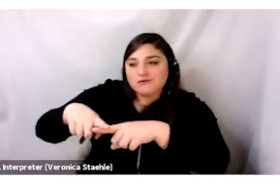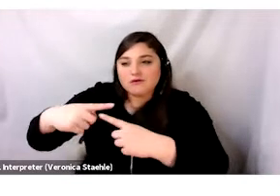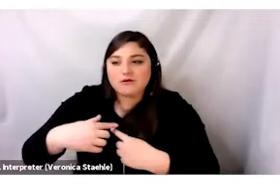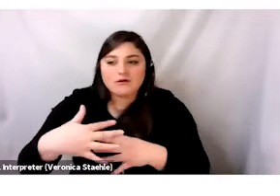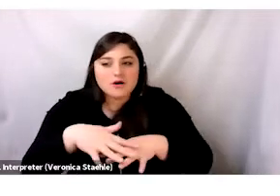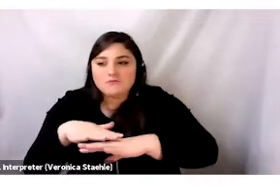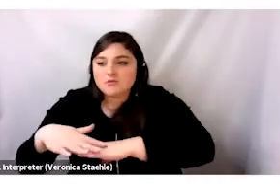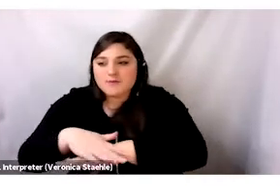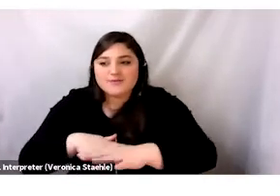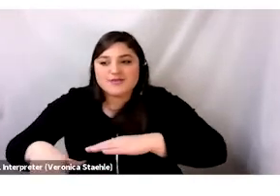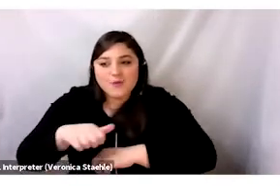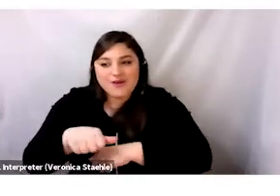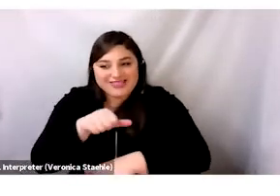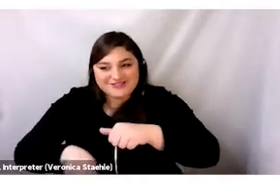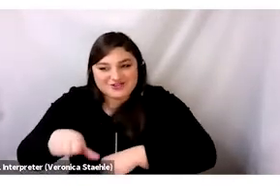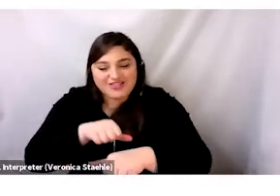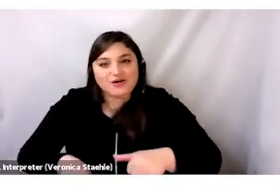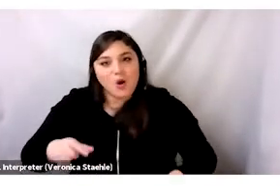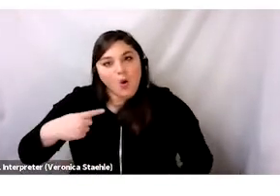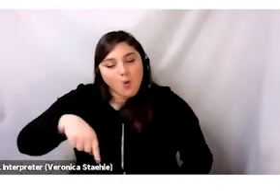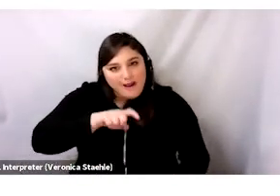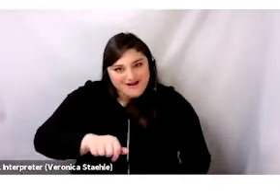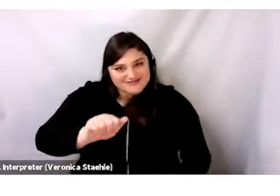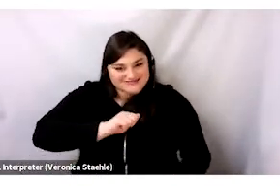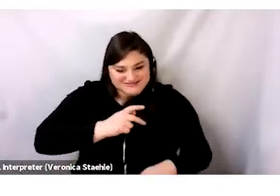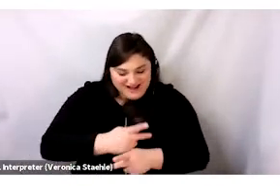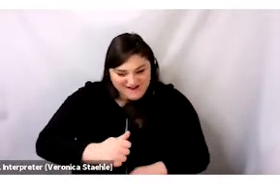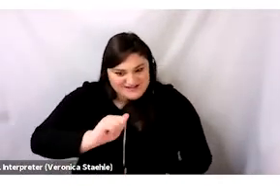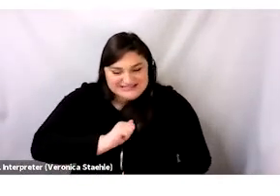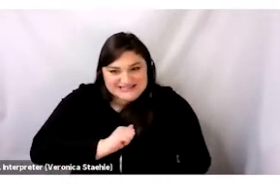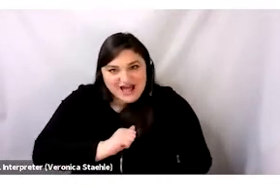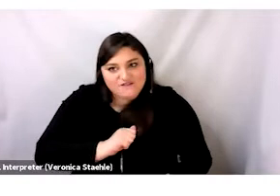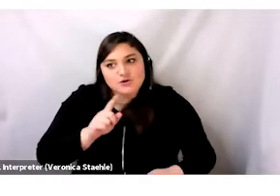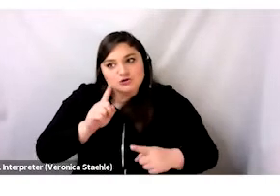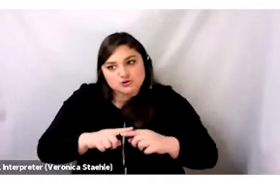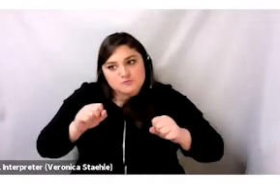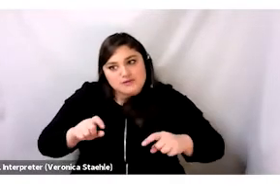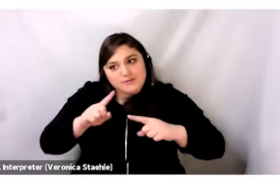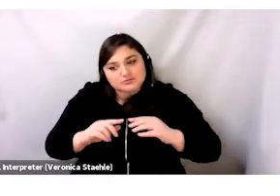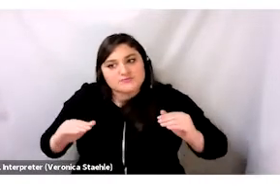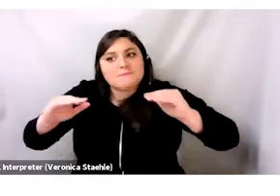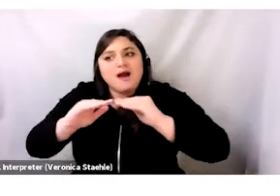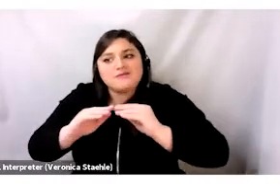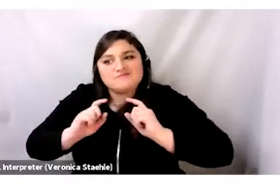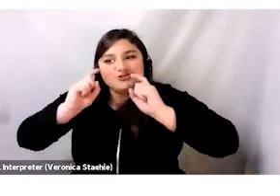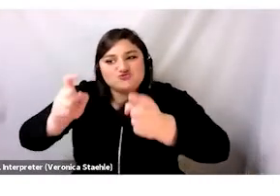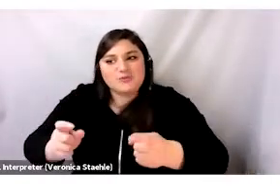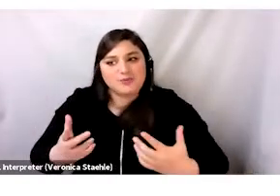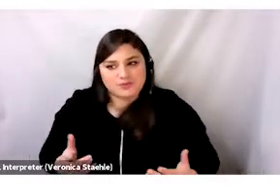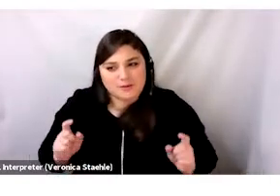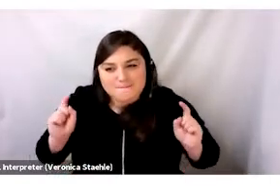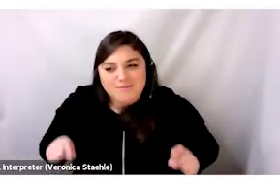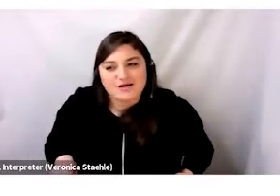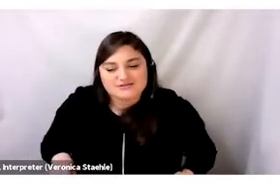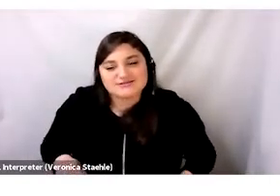also matters to collective liberation. Another way that I like to put this is, we